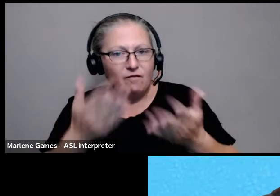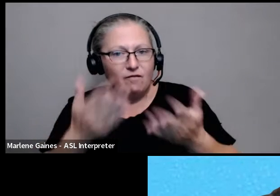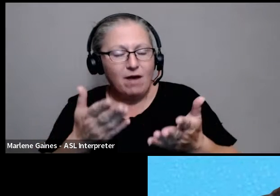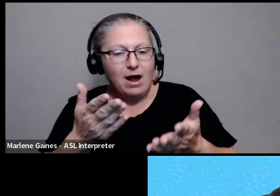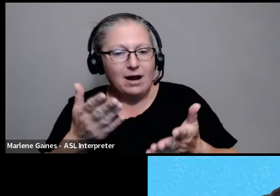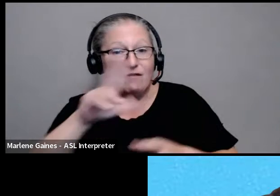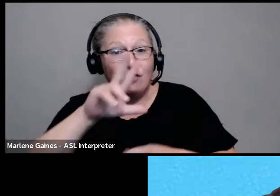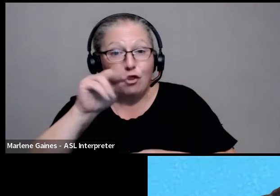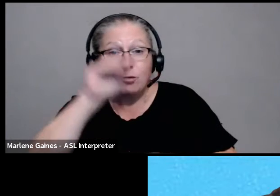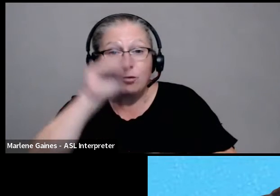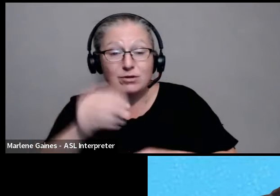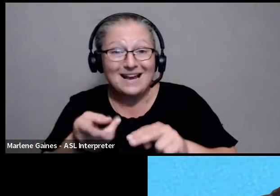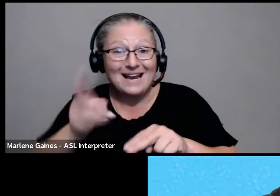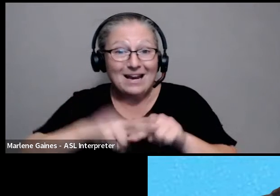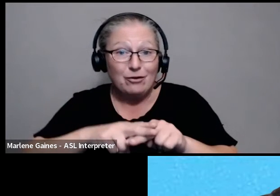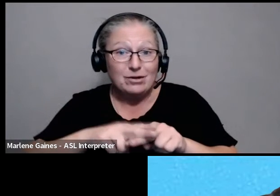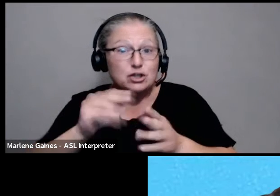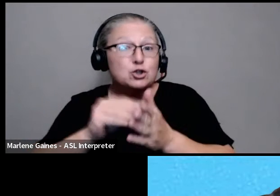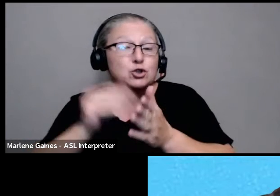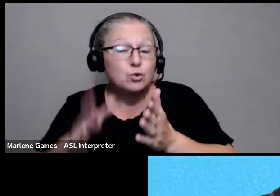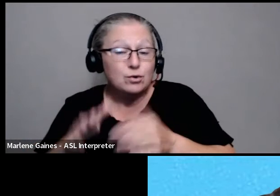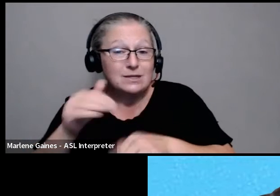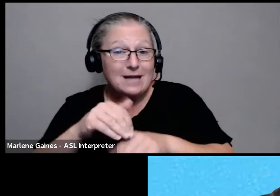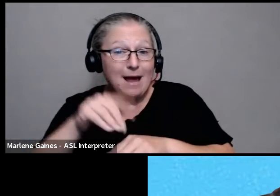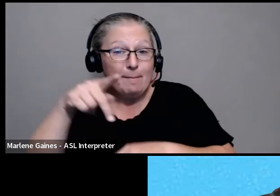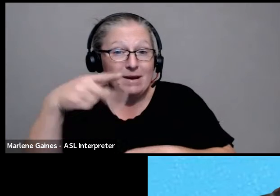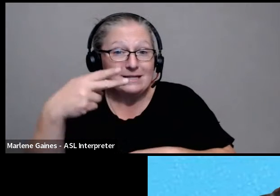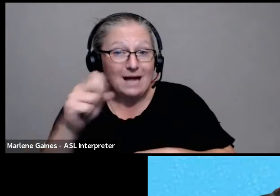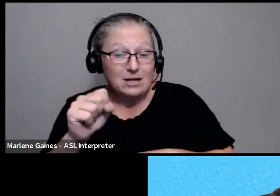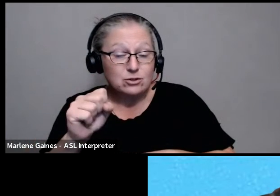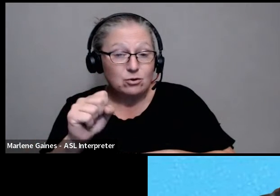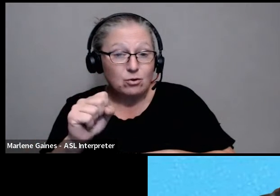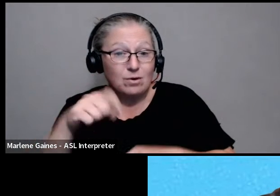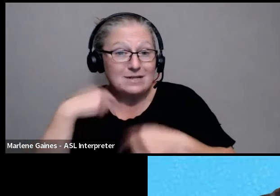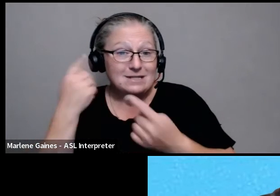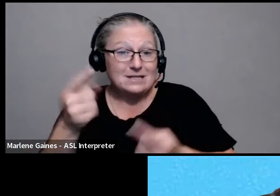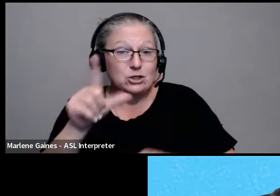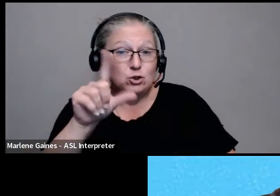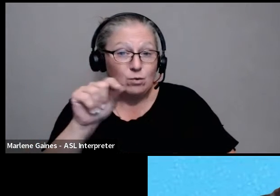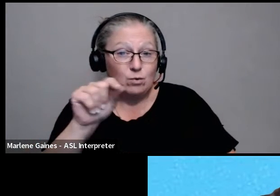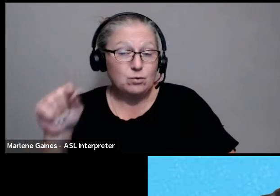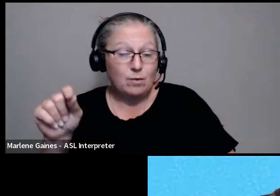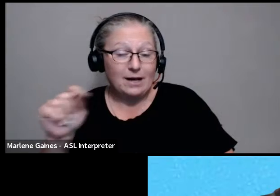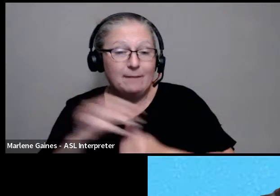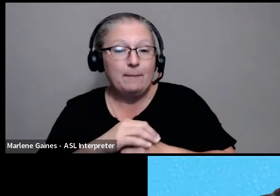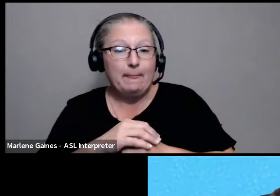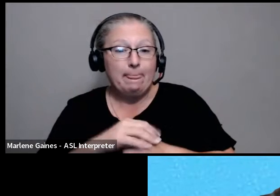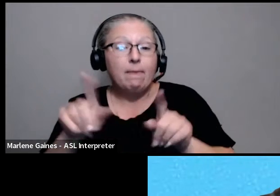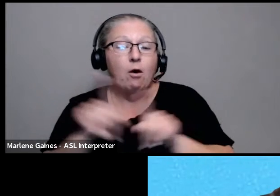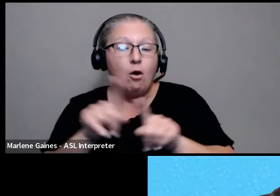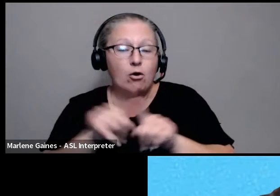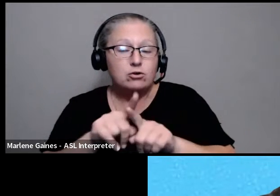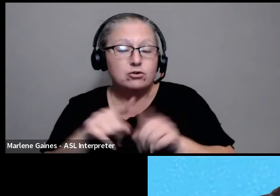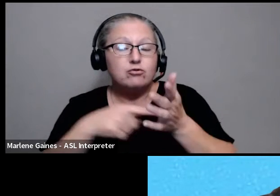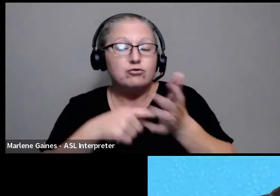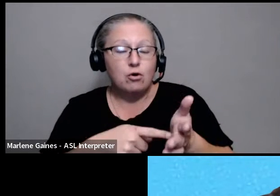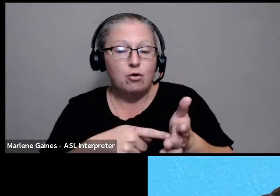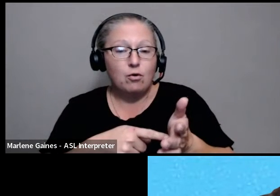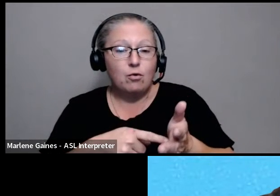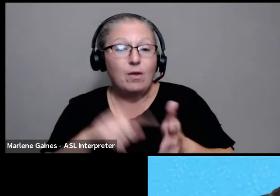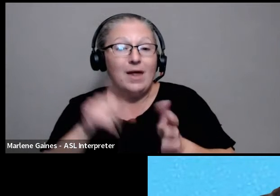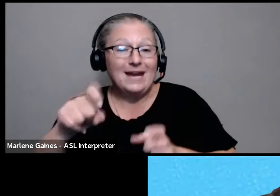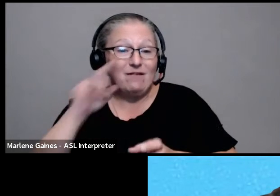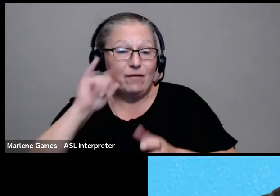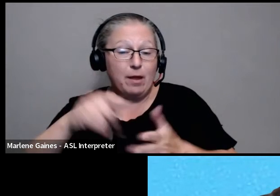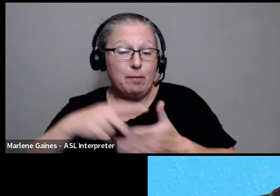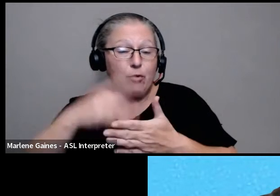been a 30% increase in the students at Peninsula High School since 2020. It also provided that the need for the